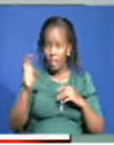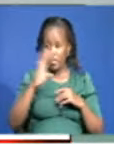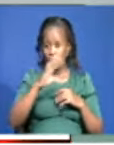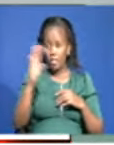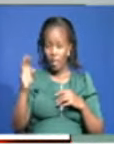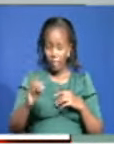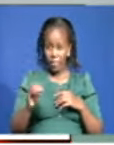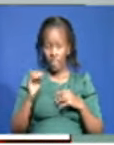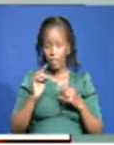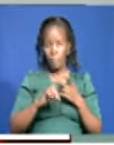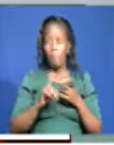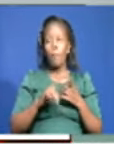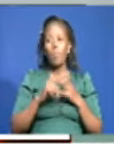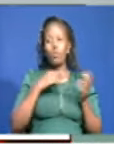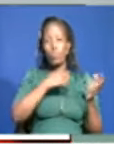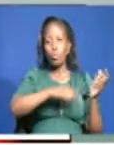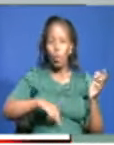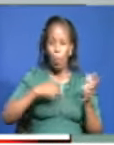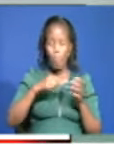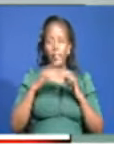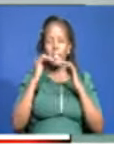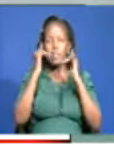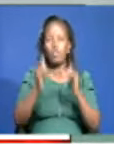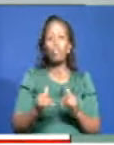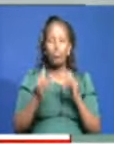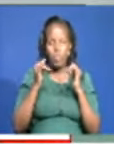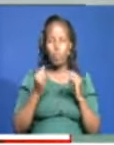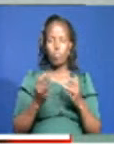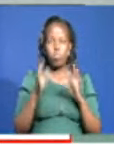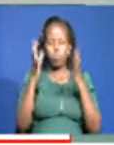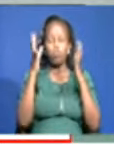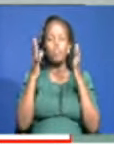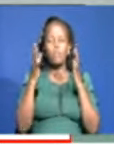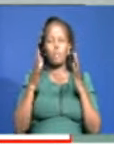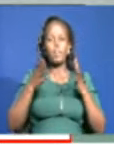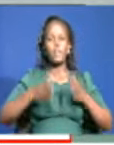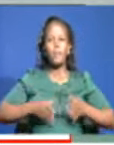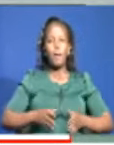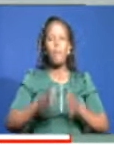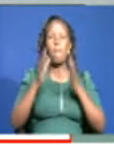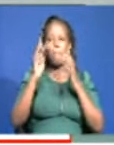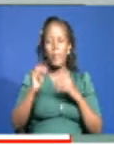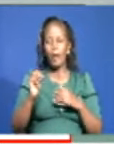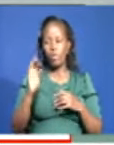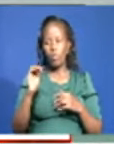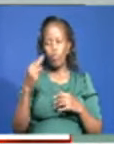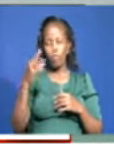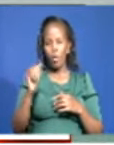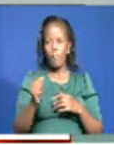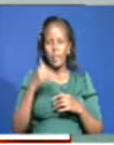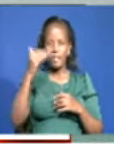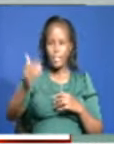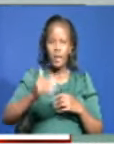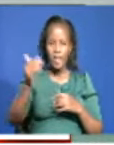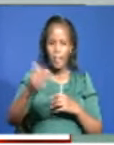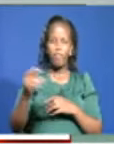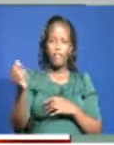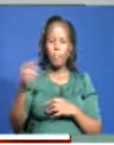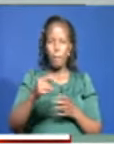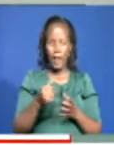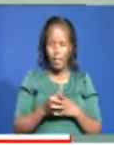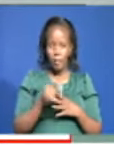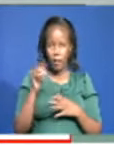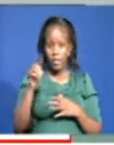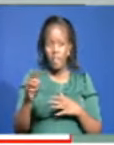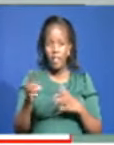Maulidi historical festival celebrates the birth of Prophet Muhammad every third month in the Muslim calendar. This week on My Culture, we focus